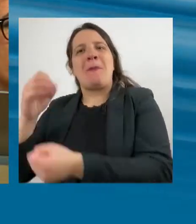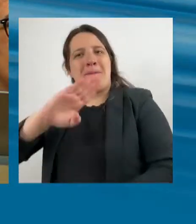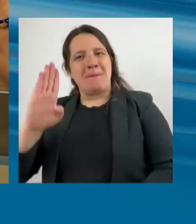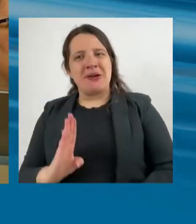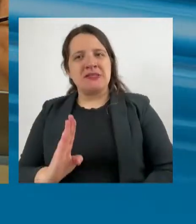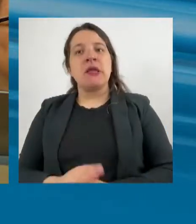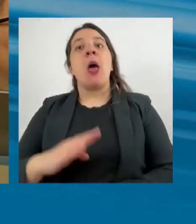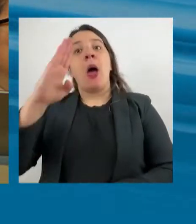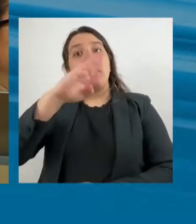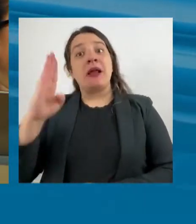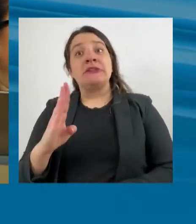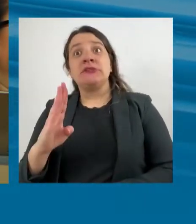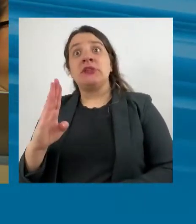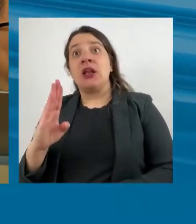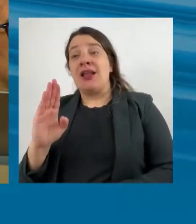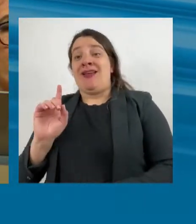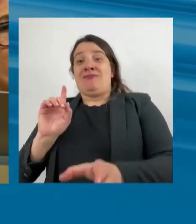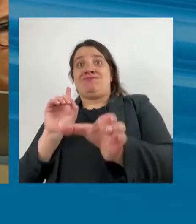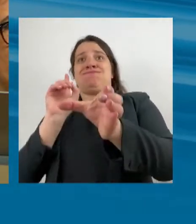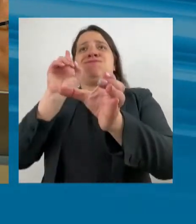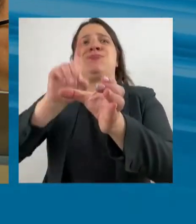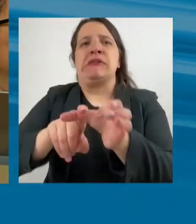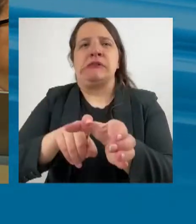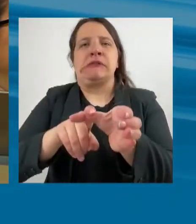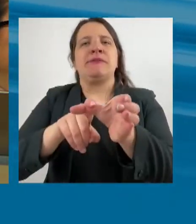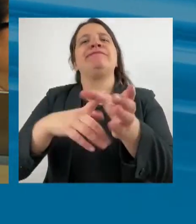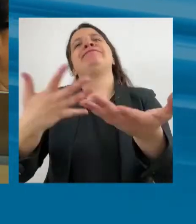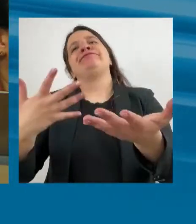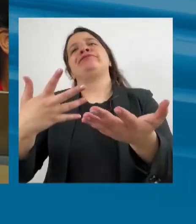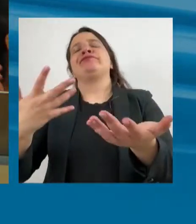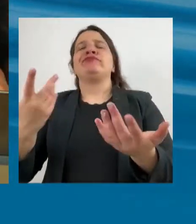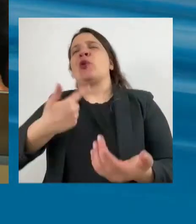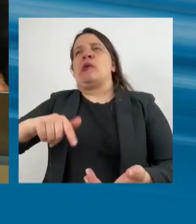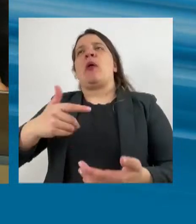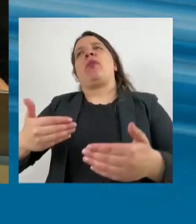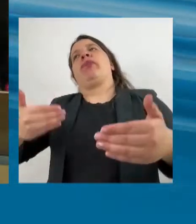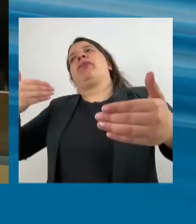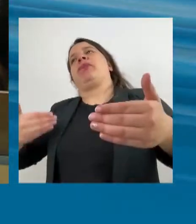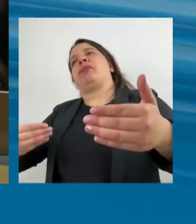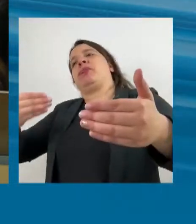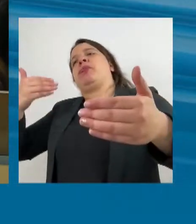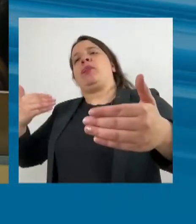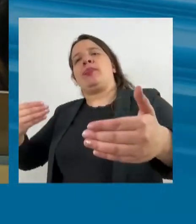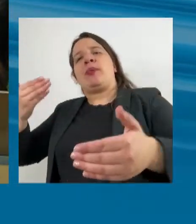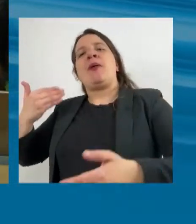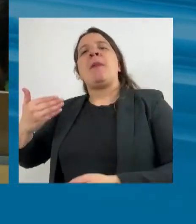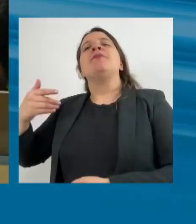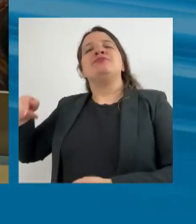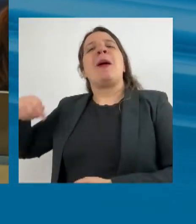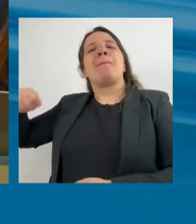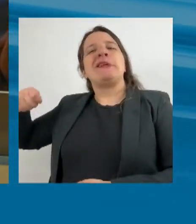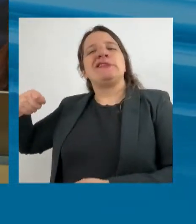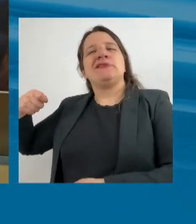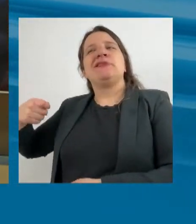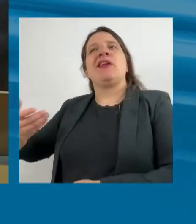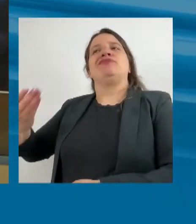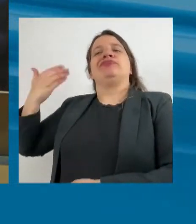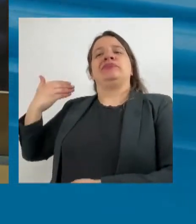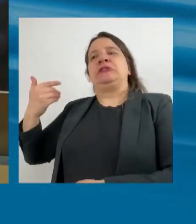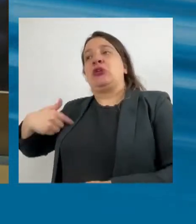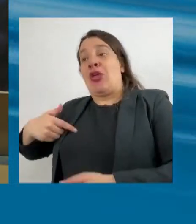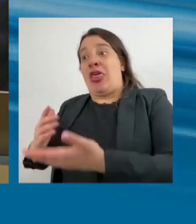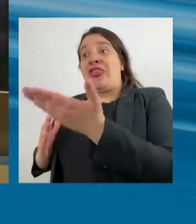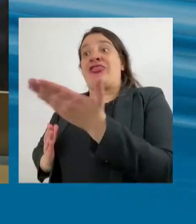this process. Brazil arrived late in this agenda, and in view of all the